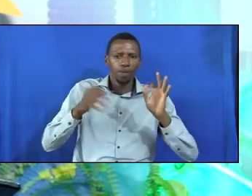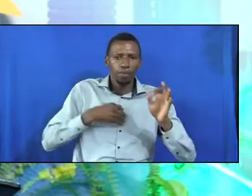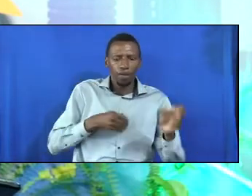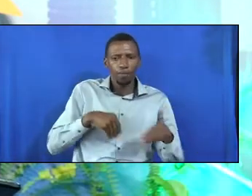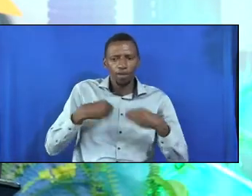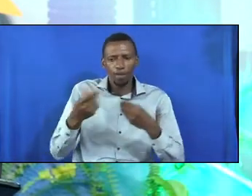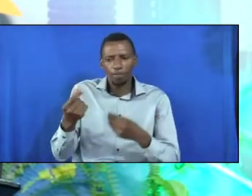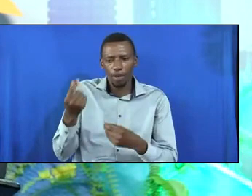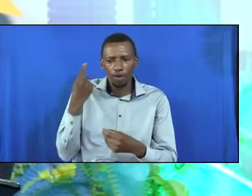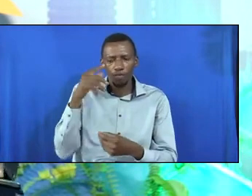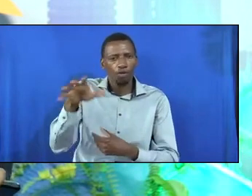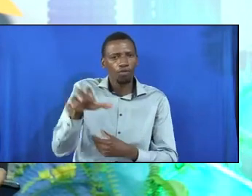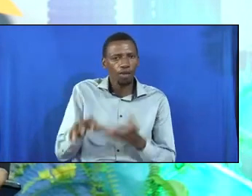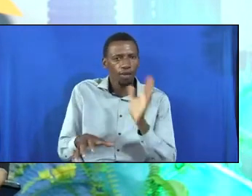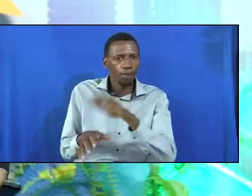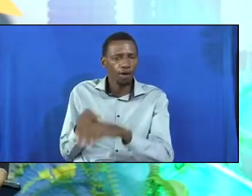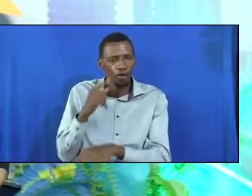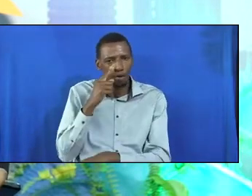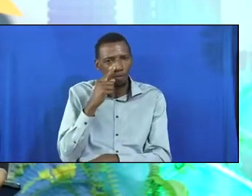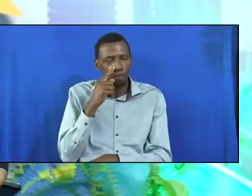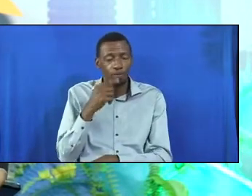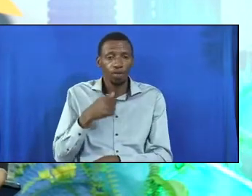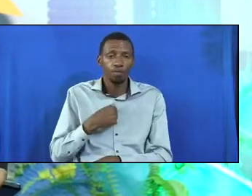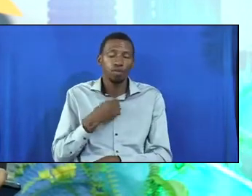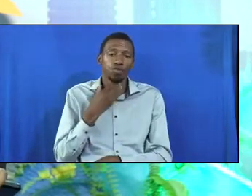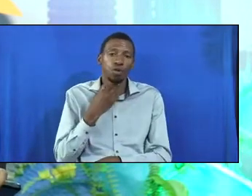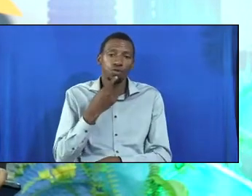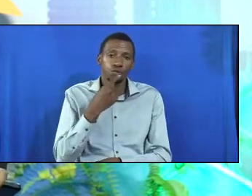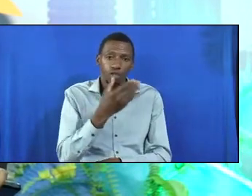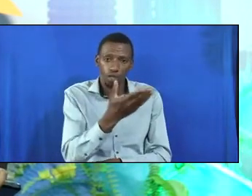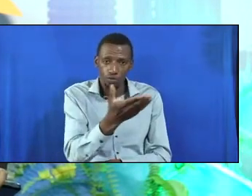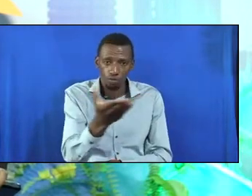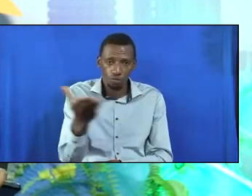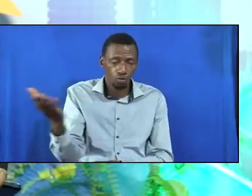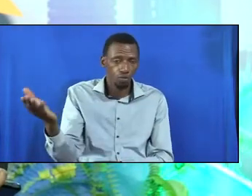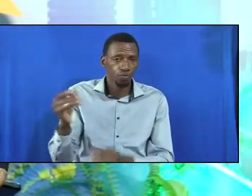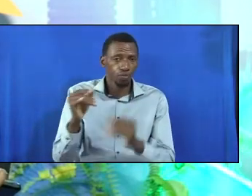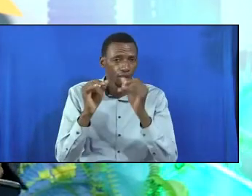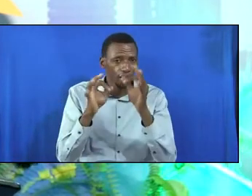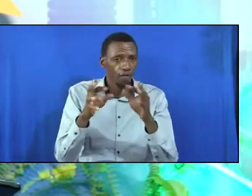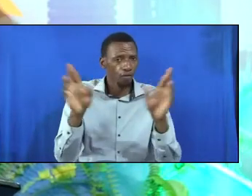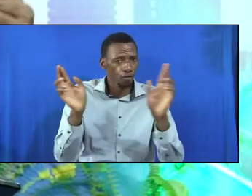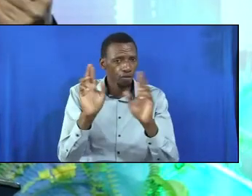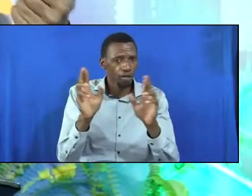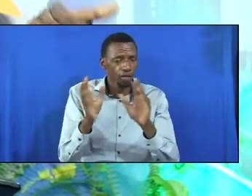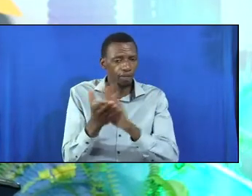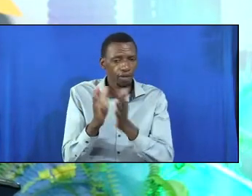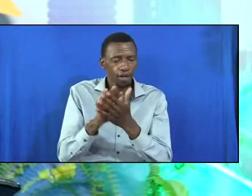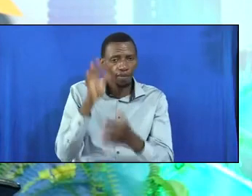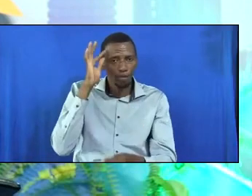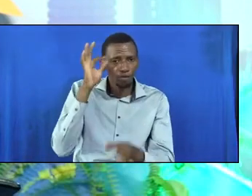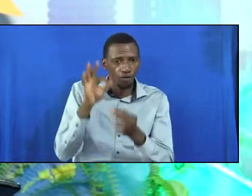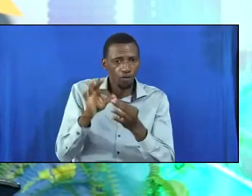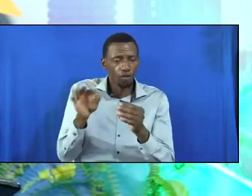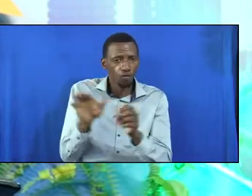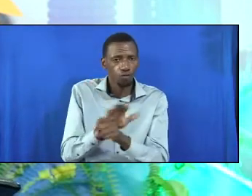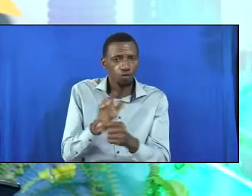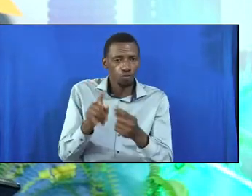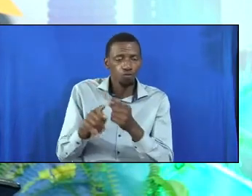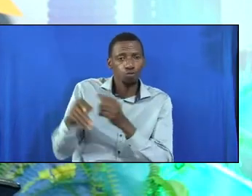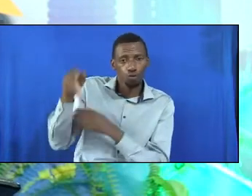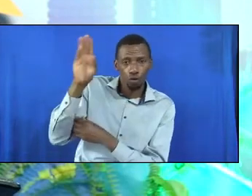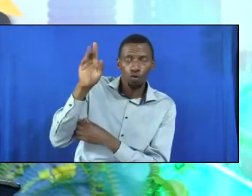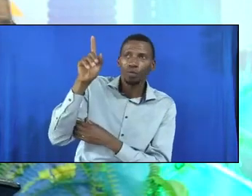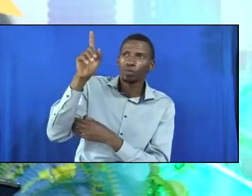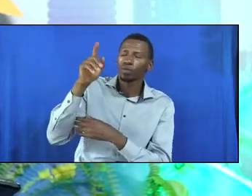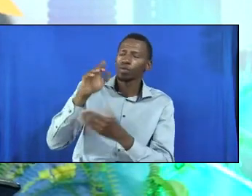back home. I want to tell you, if you move to be faithful to God, God is more than faithful and he'll give